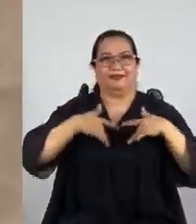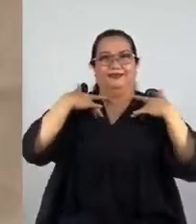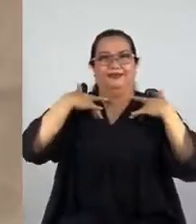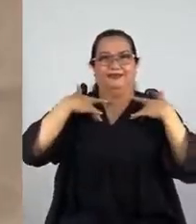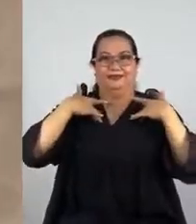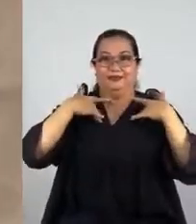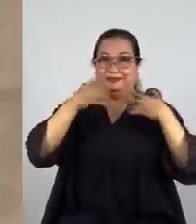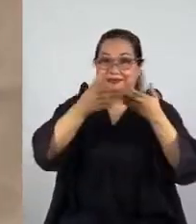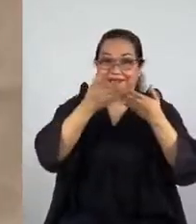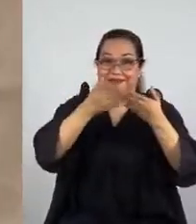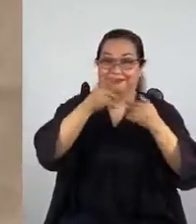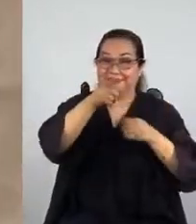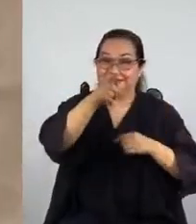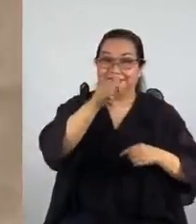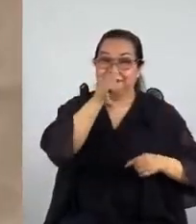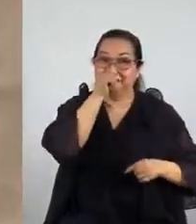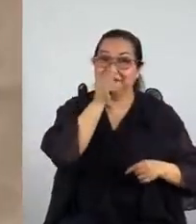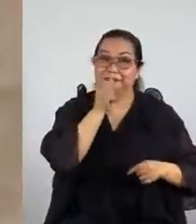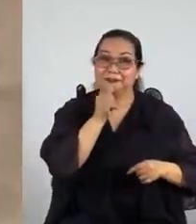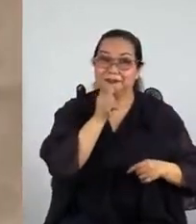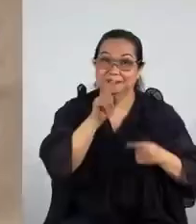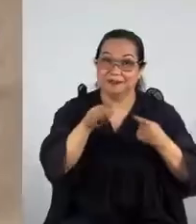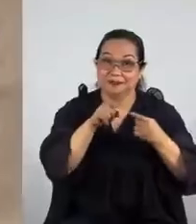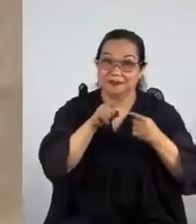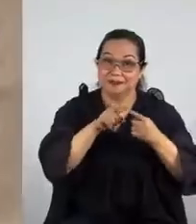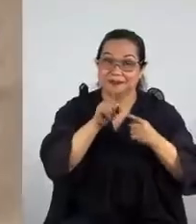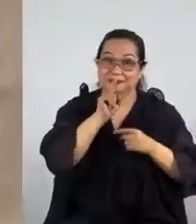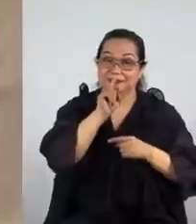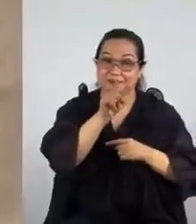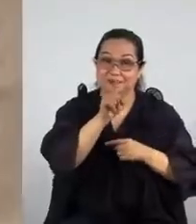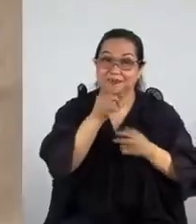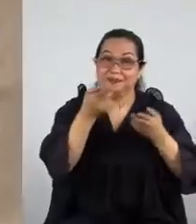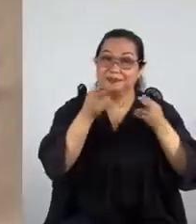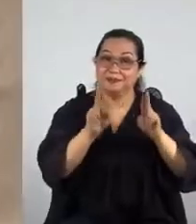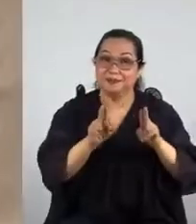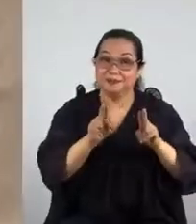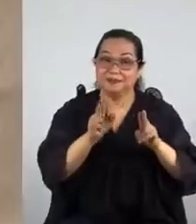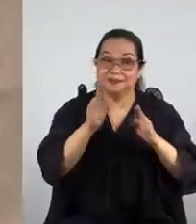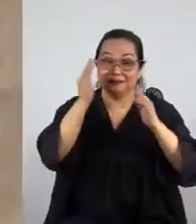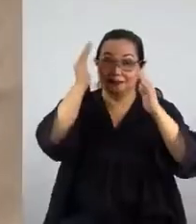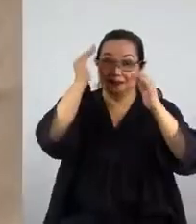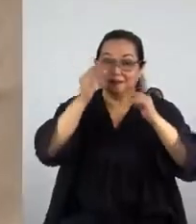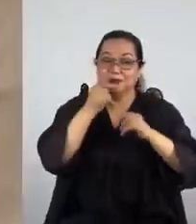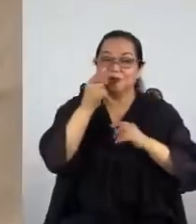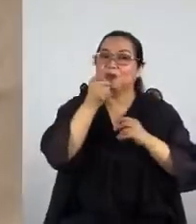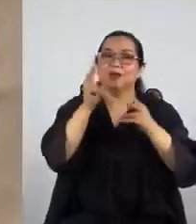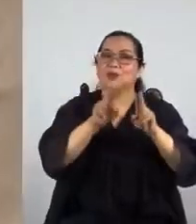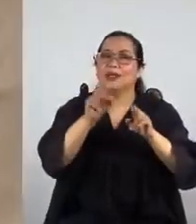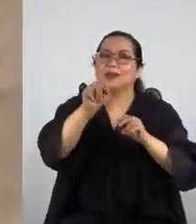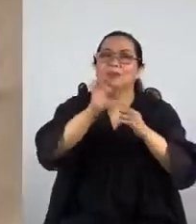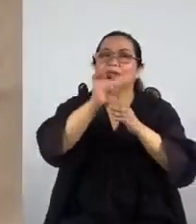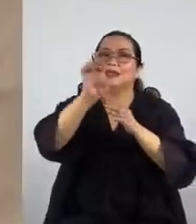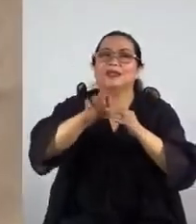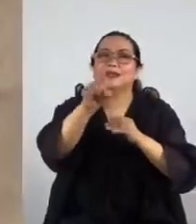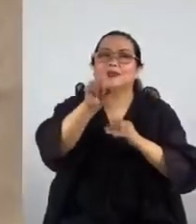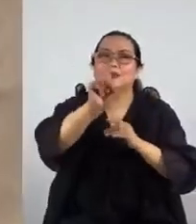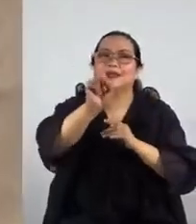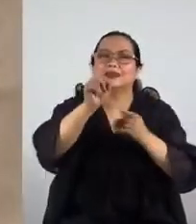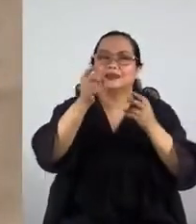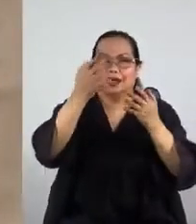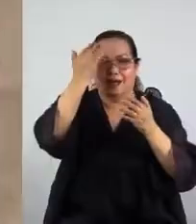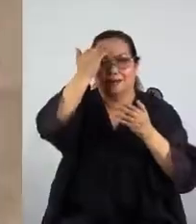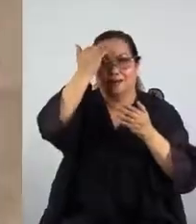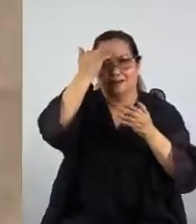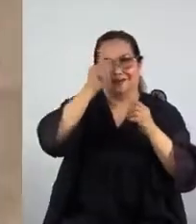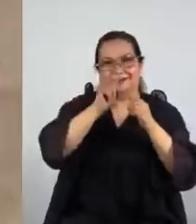You know, it's easier to endure when we are realistic of the expectations of the road we have to travel. You know,